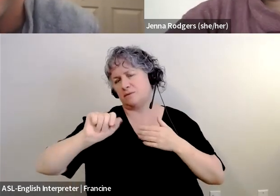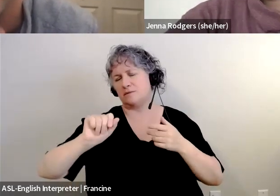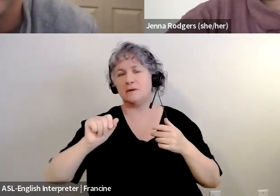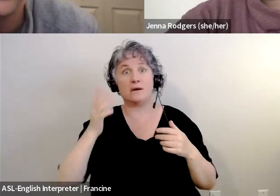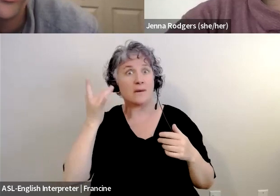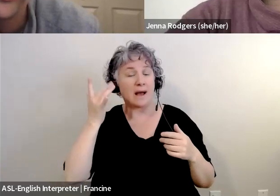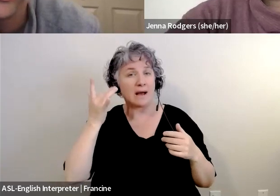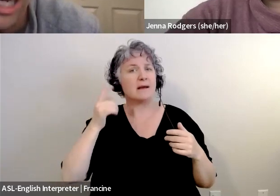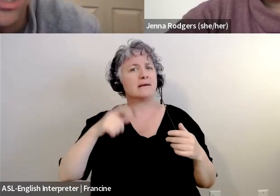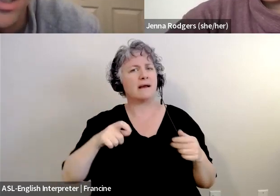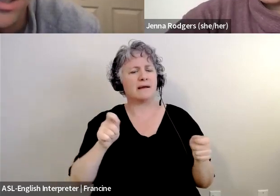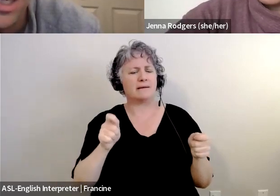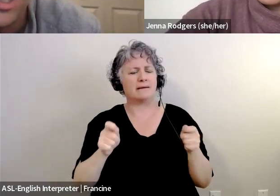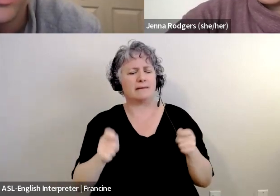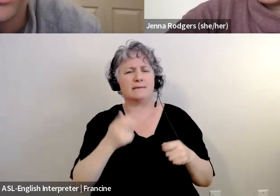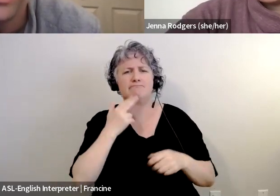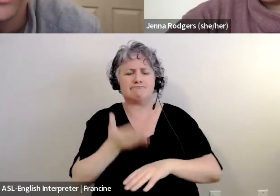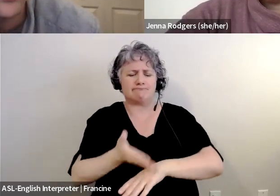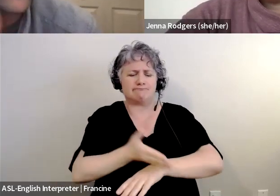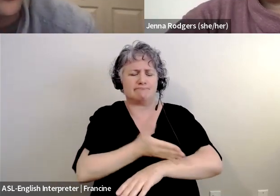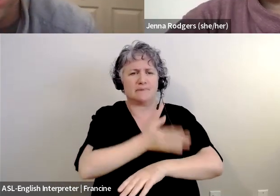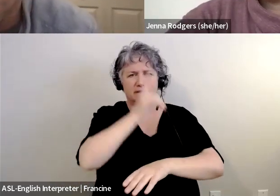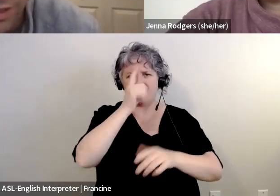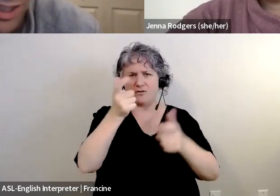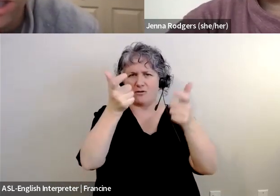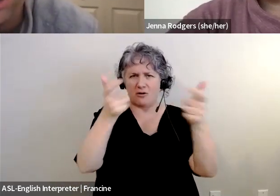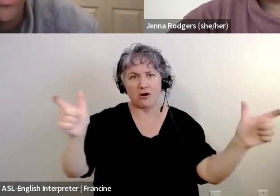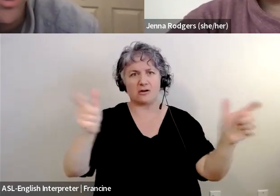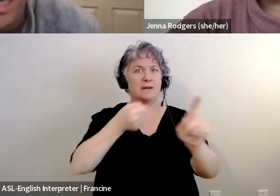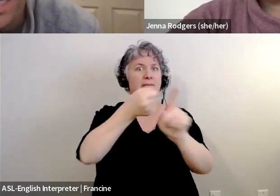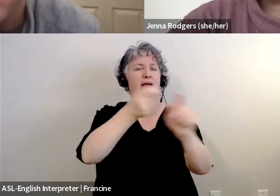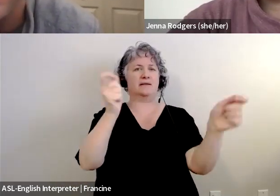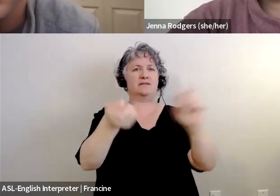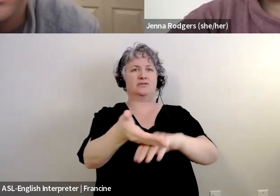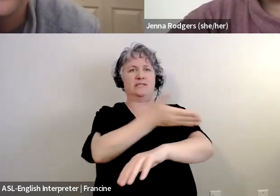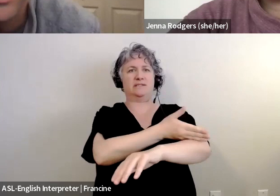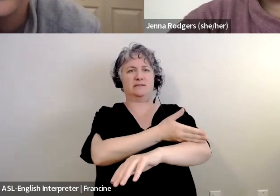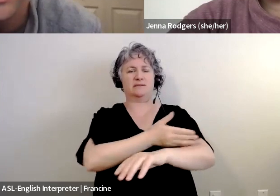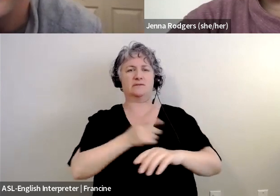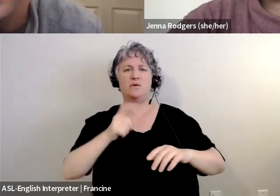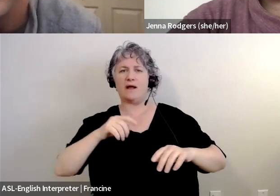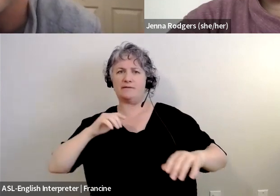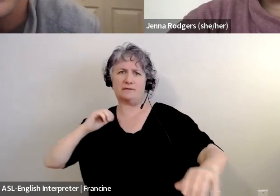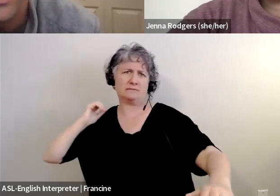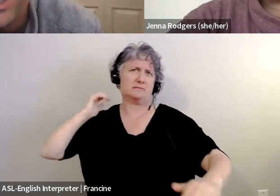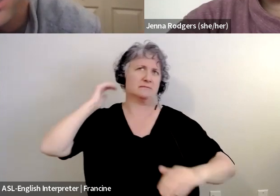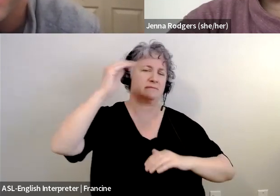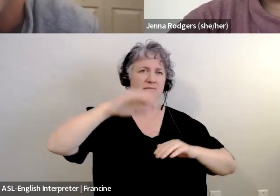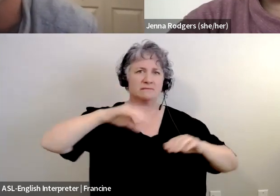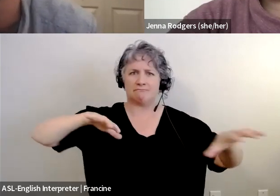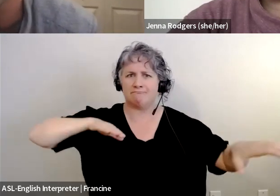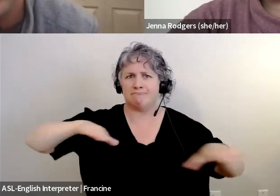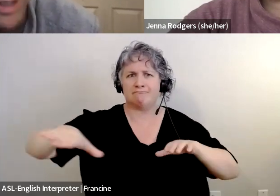shifts that create larger changes so that we don't have to do, again, large heroic acts. We can subtly start to just shift things, shift